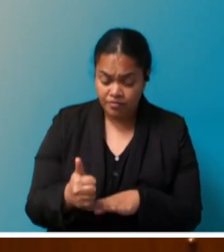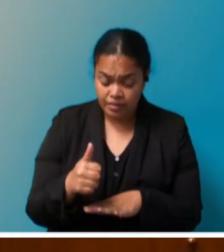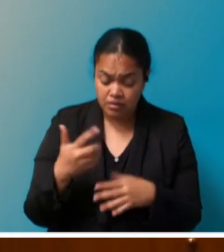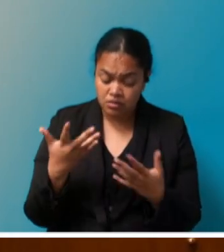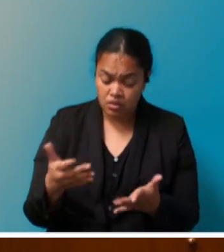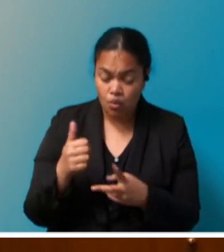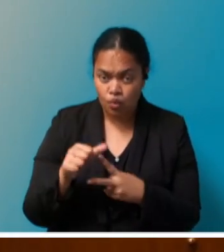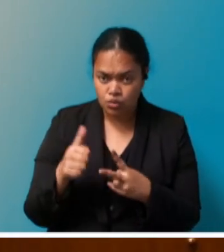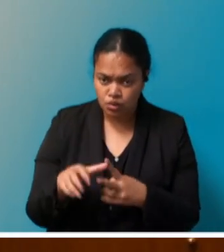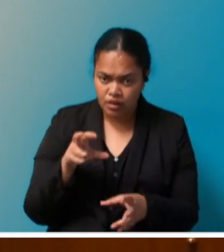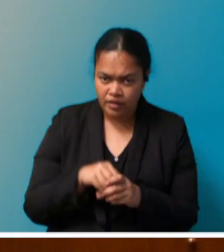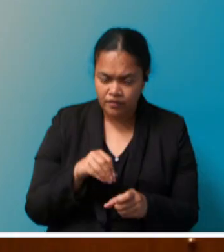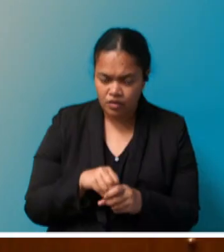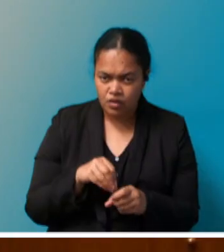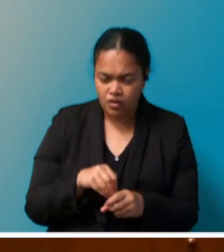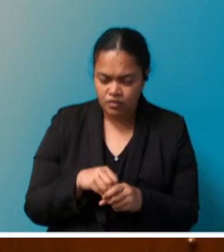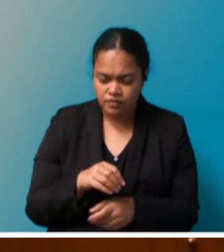also evolved considerably.